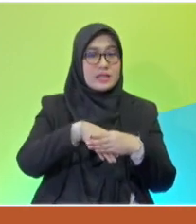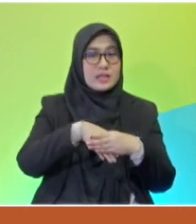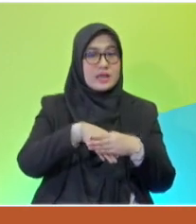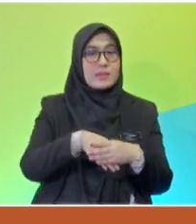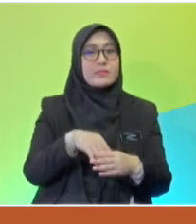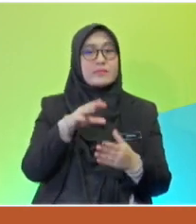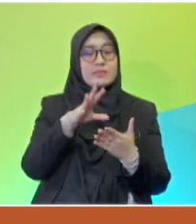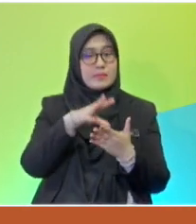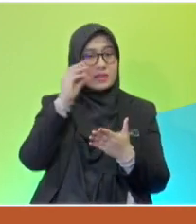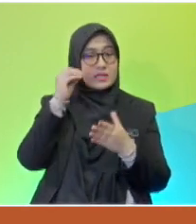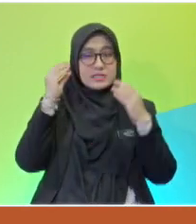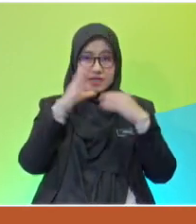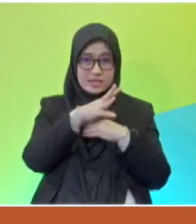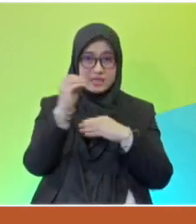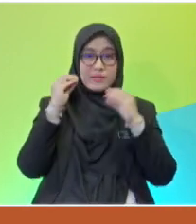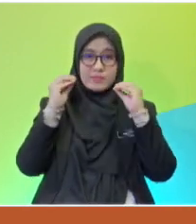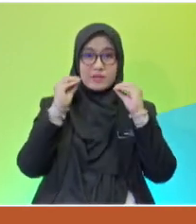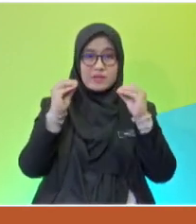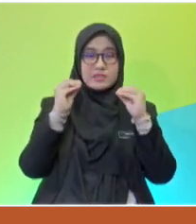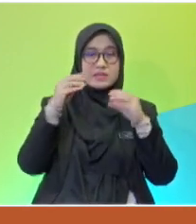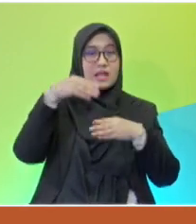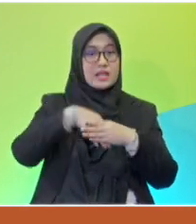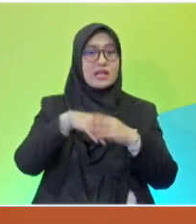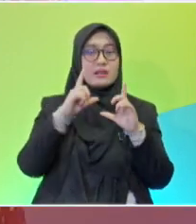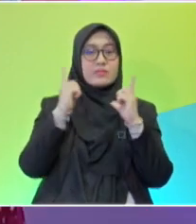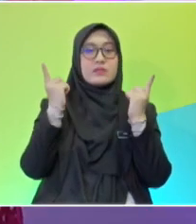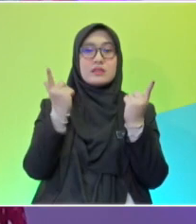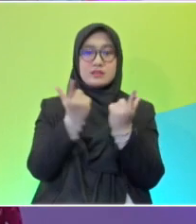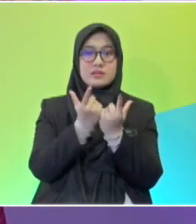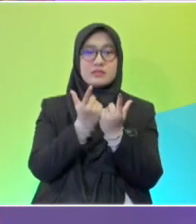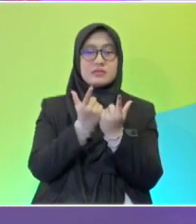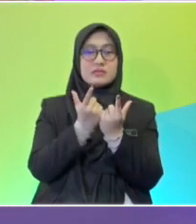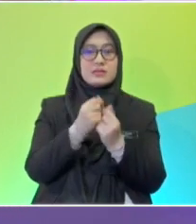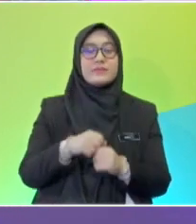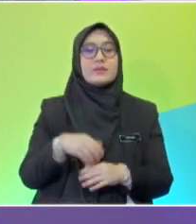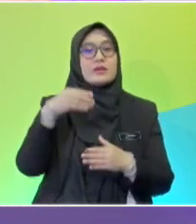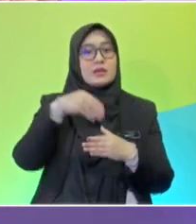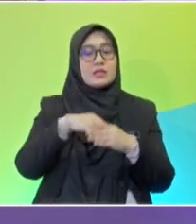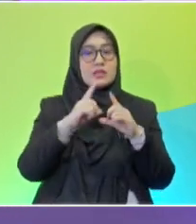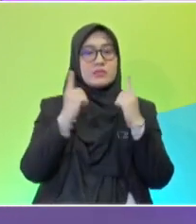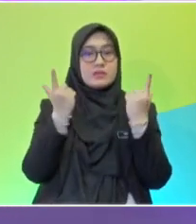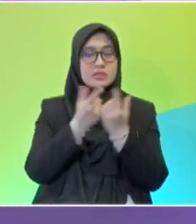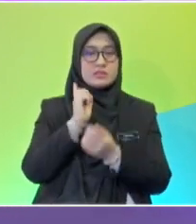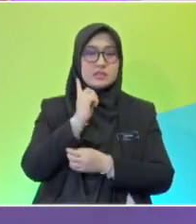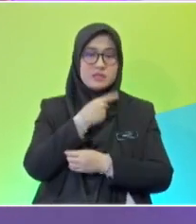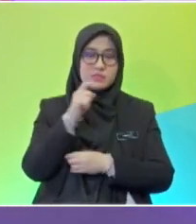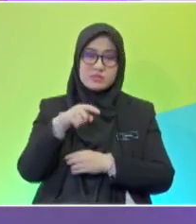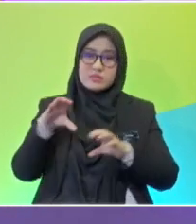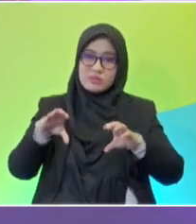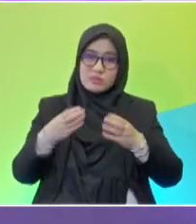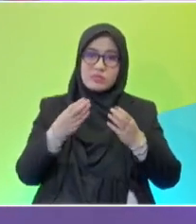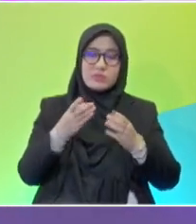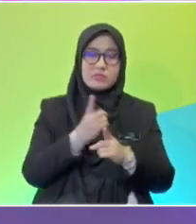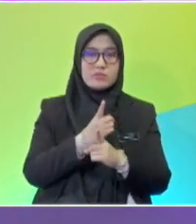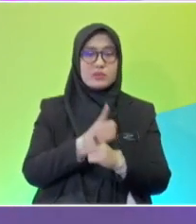which means it happens in the classroom. Now, in the classroom, we need to think outside the box. If you want